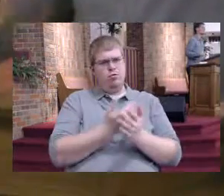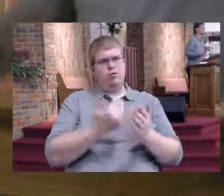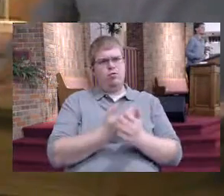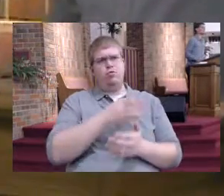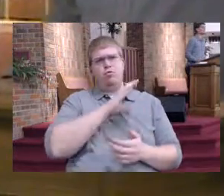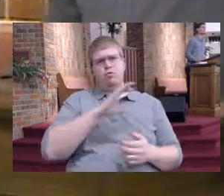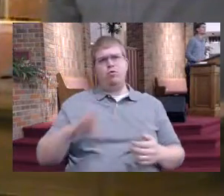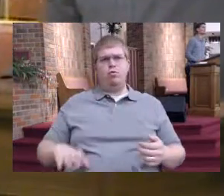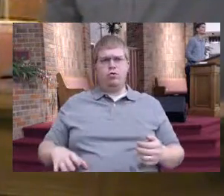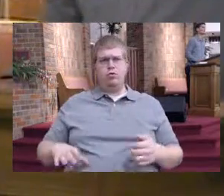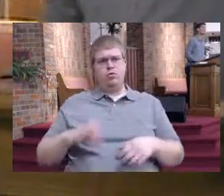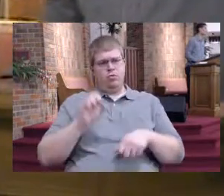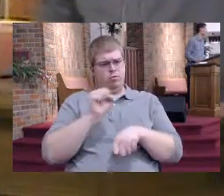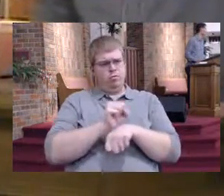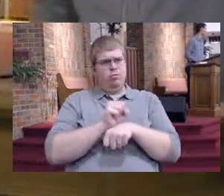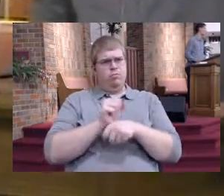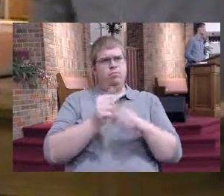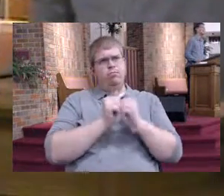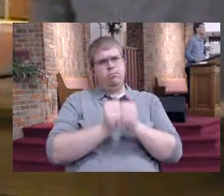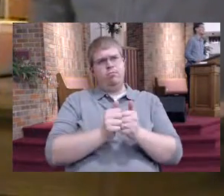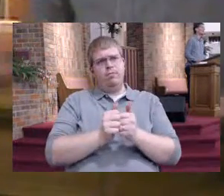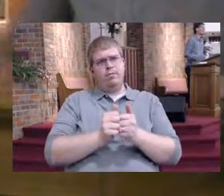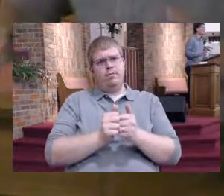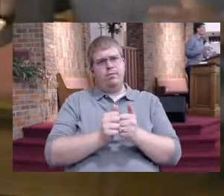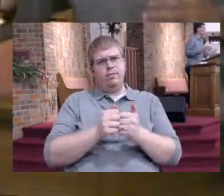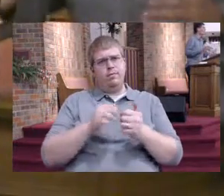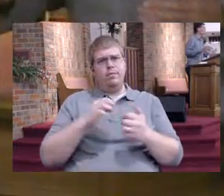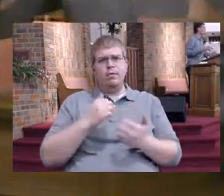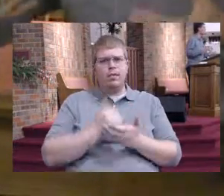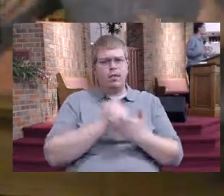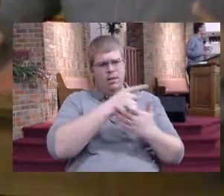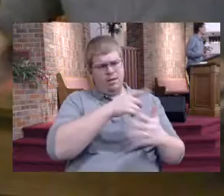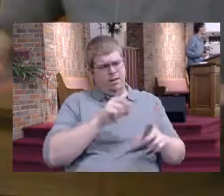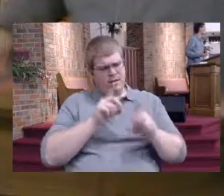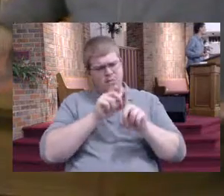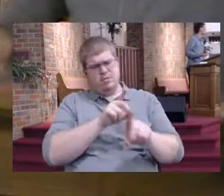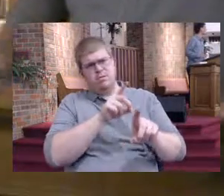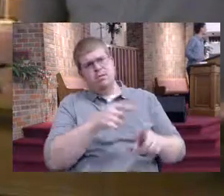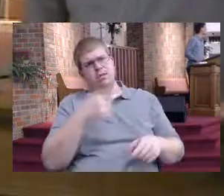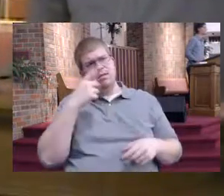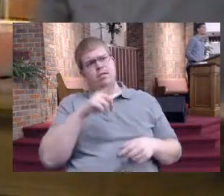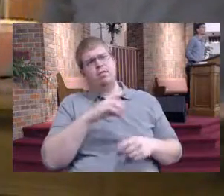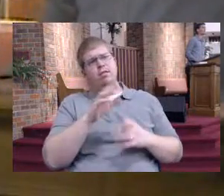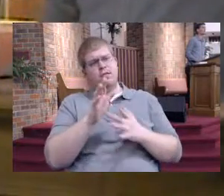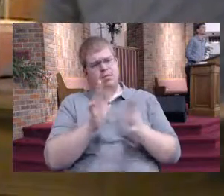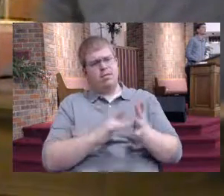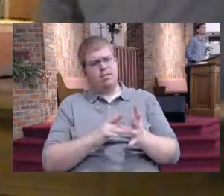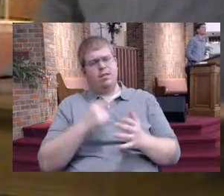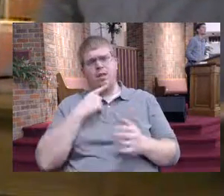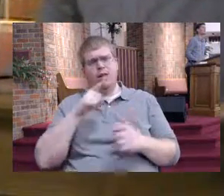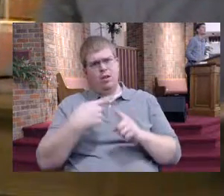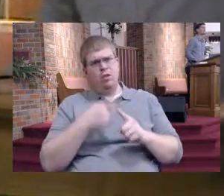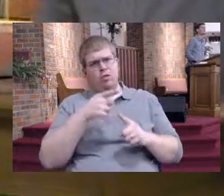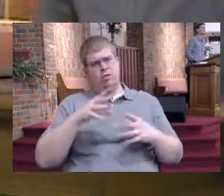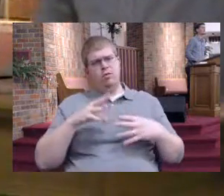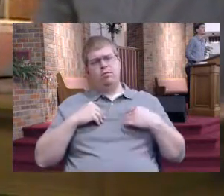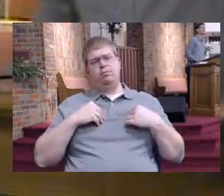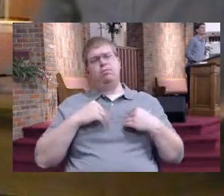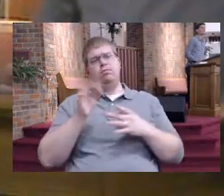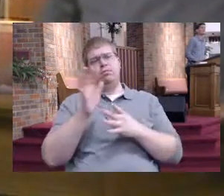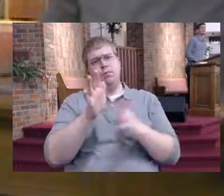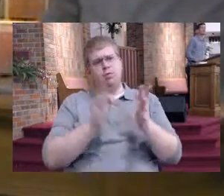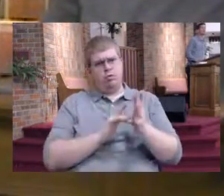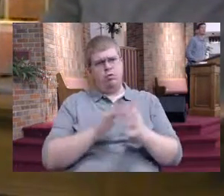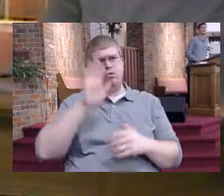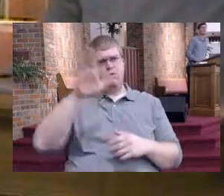with, these new Christians that we're discipling, you know, when you accept Jesus as your Lord and Savior,